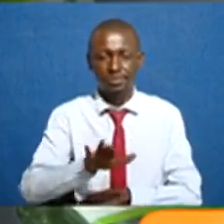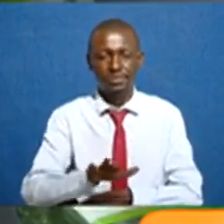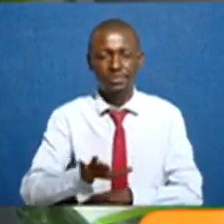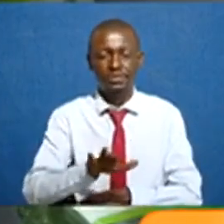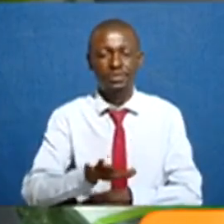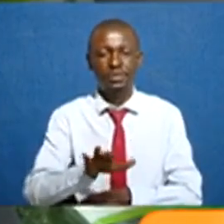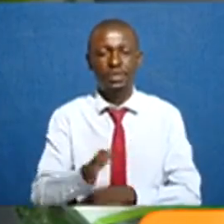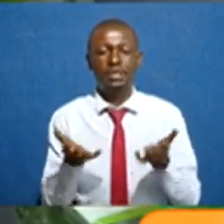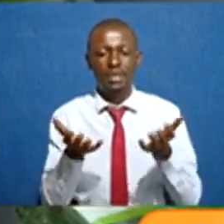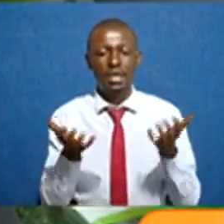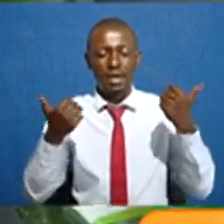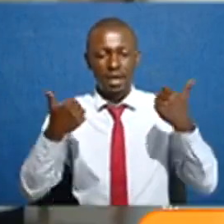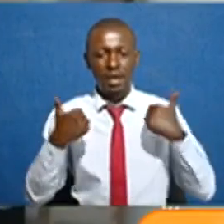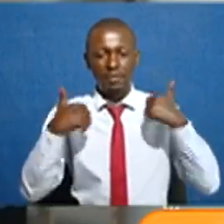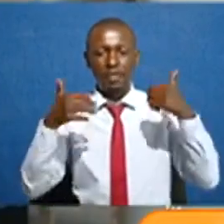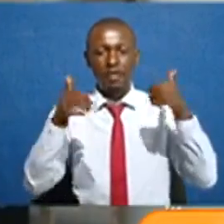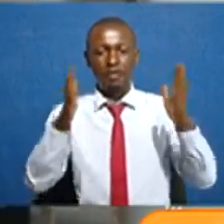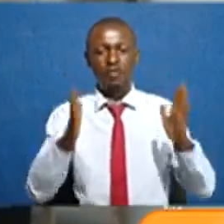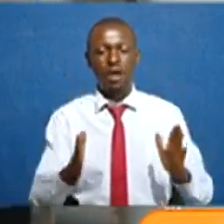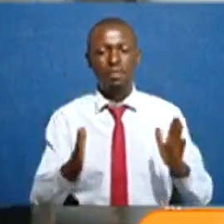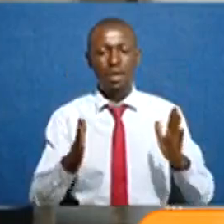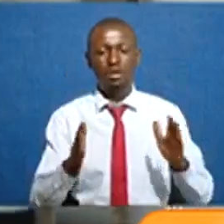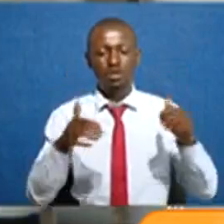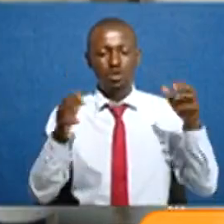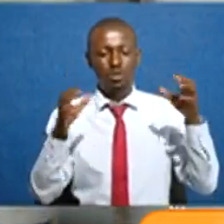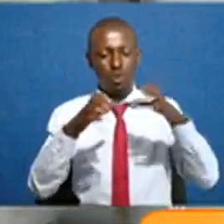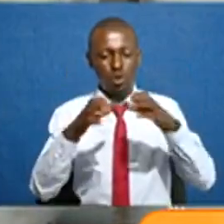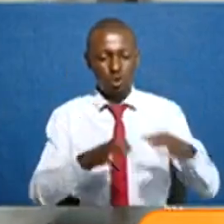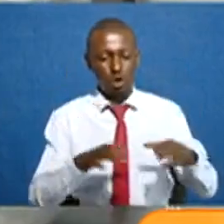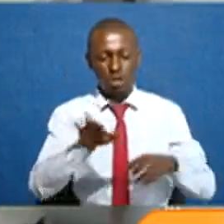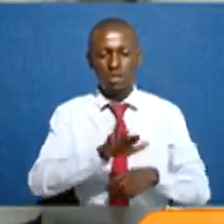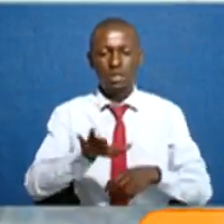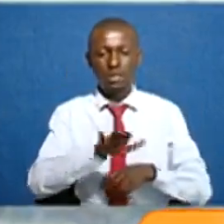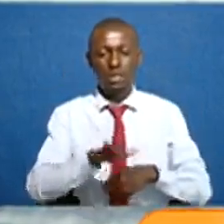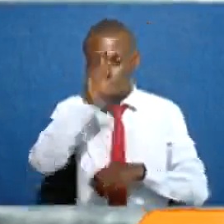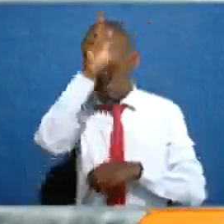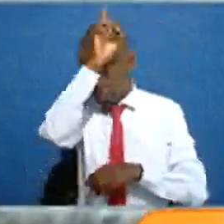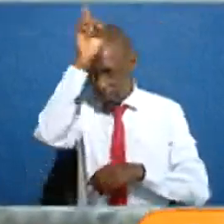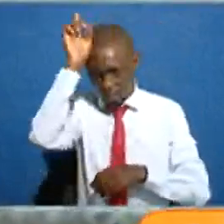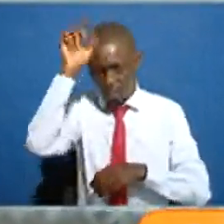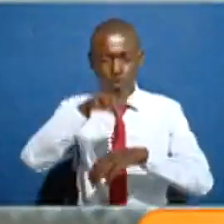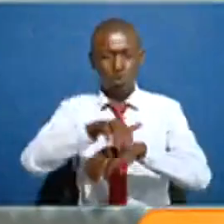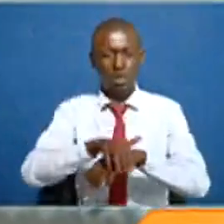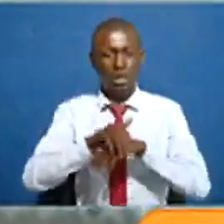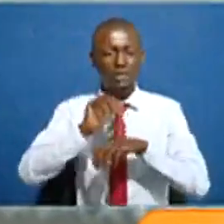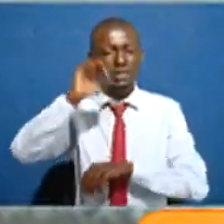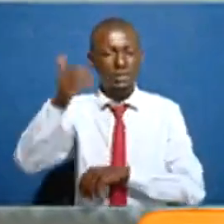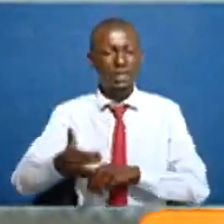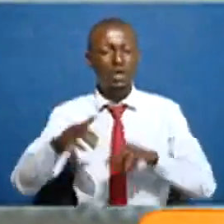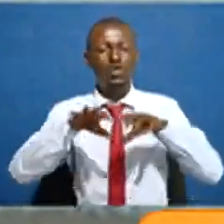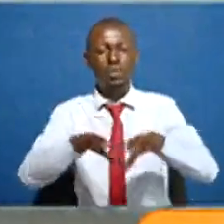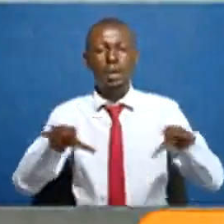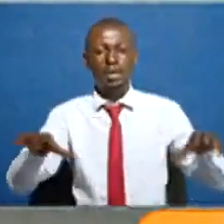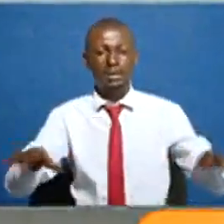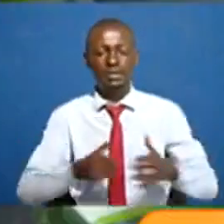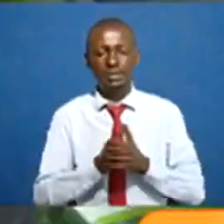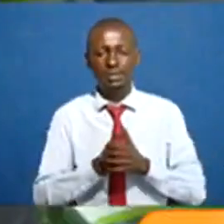the need to link farmers, smallholder farmers in rural areas to markets in urban areas. So what we have here is